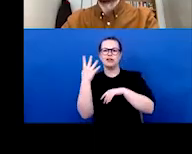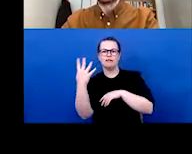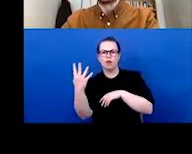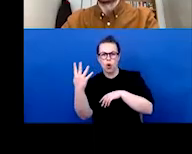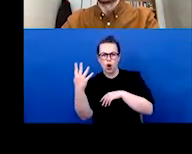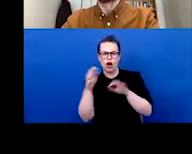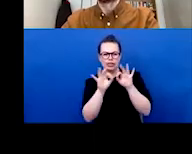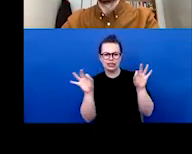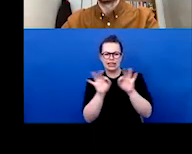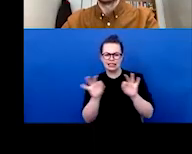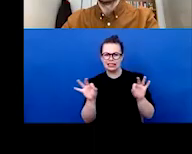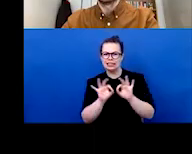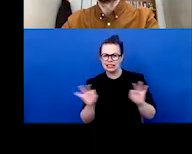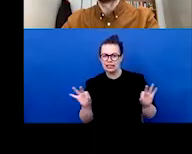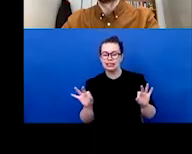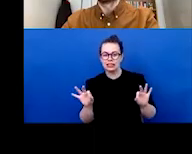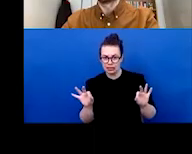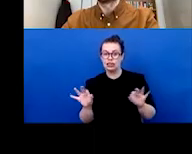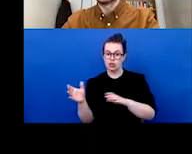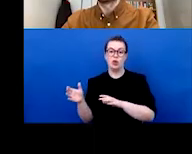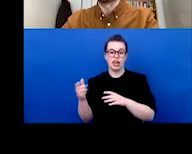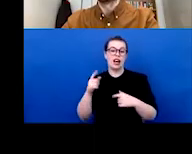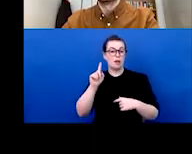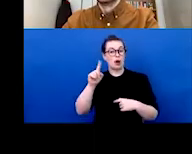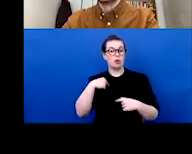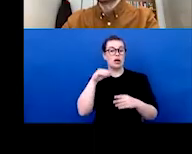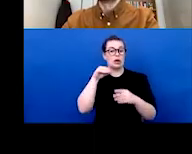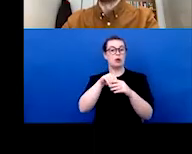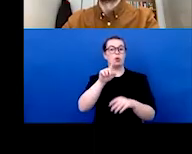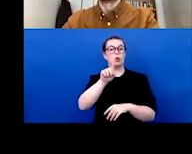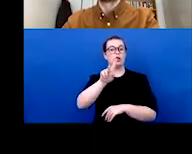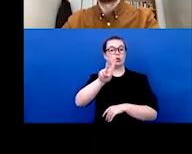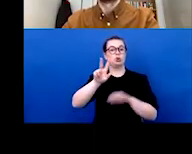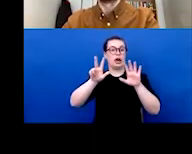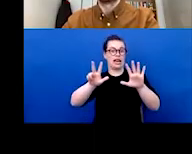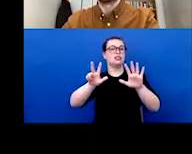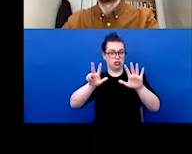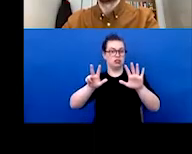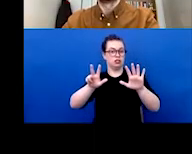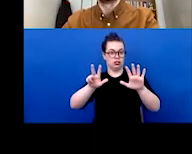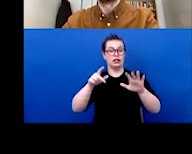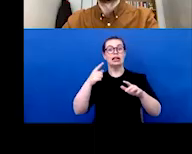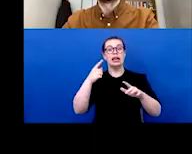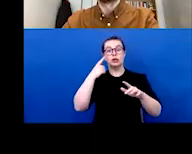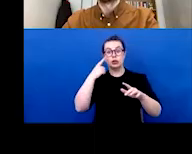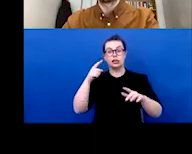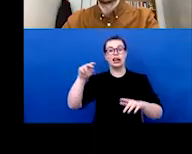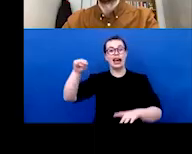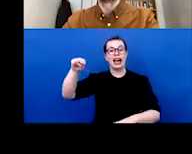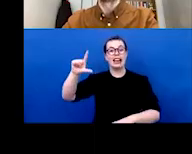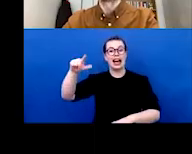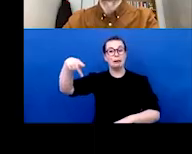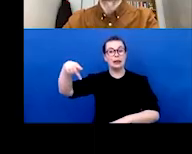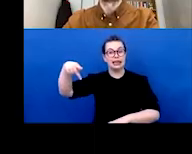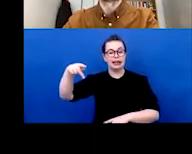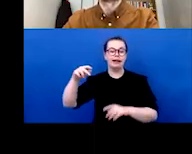even smaller, 128. So if you compare these numbers to the huge numbers that you see in the NLP literature, you'll agree with me